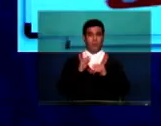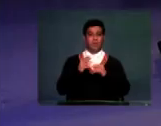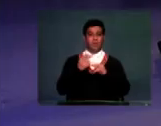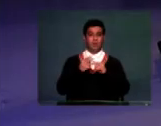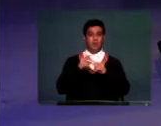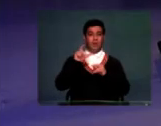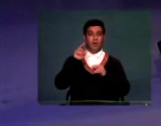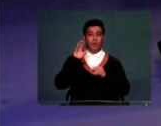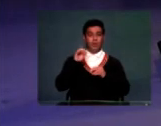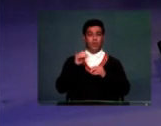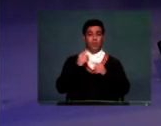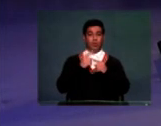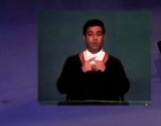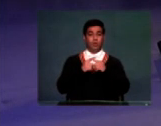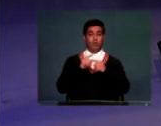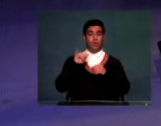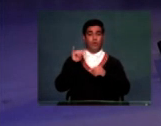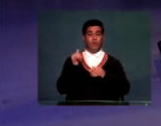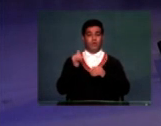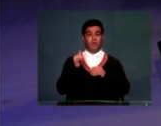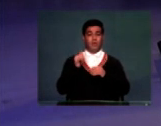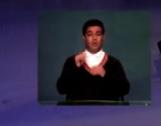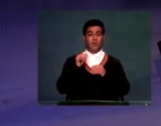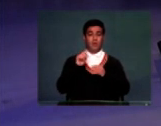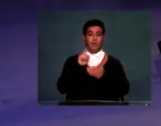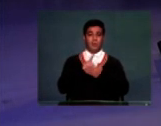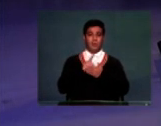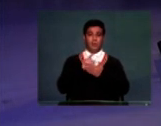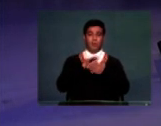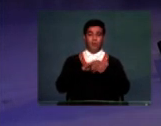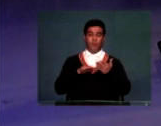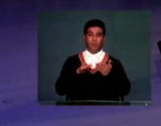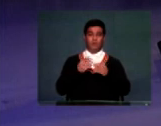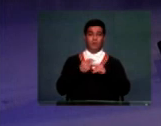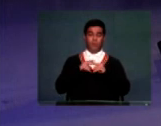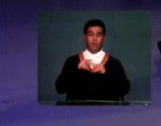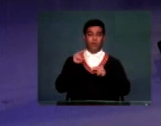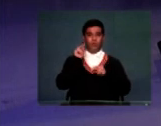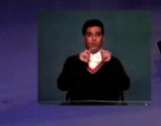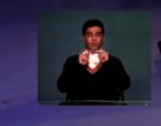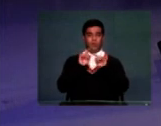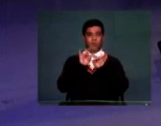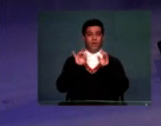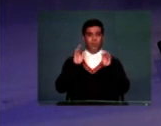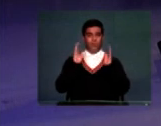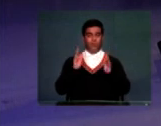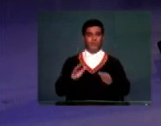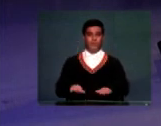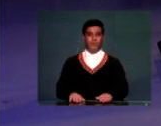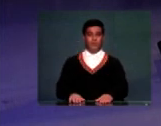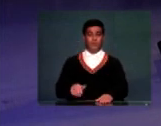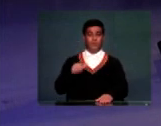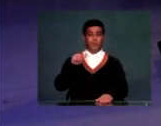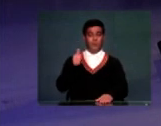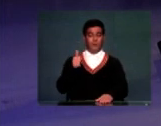Ehtimolliklarni qo'shish va ko'paytirish darsimiz davomida ushbu tushunchalar bilan misollar yordamida tanishib chiqamiz.